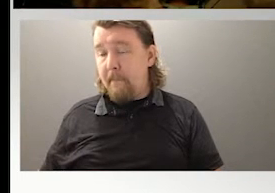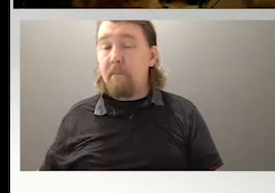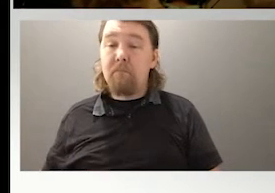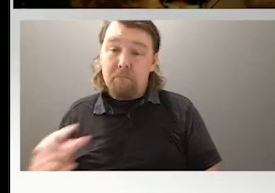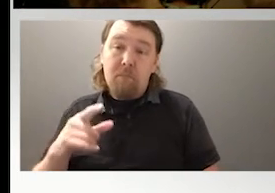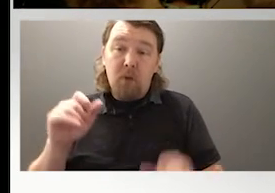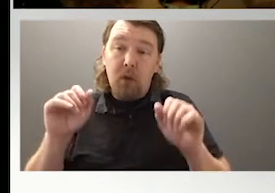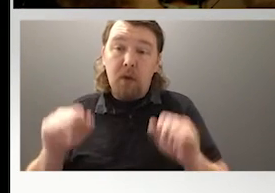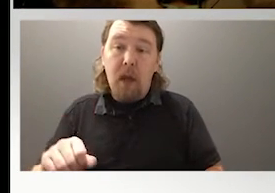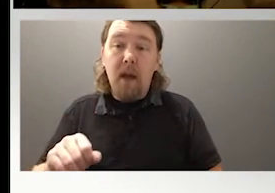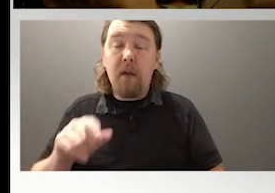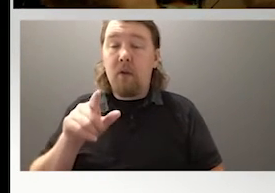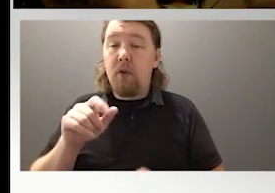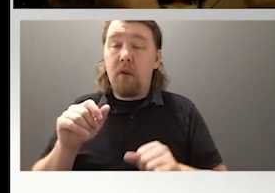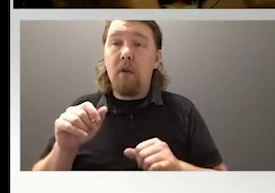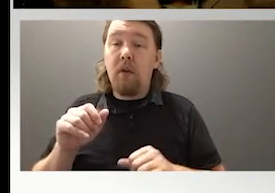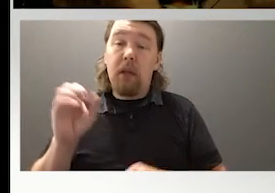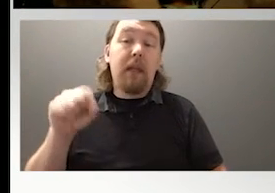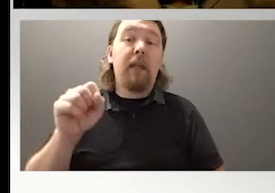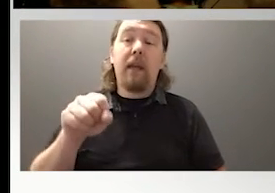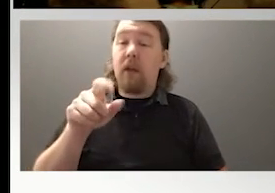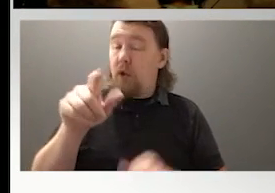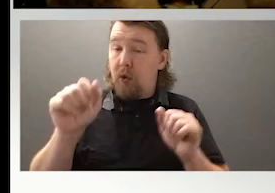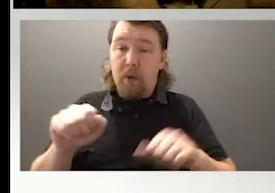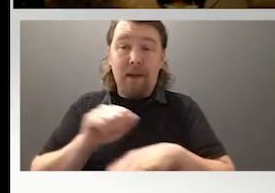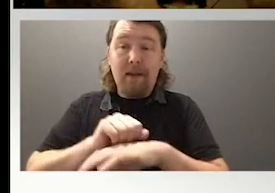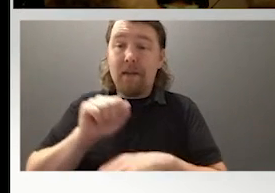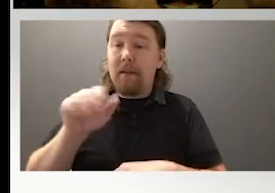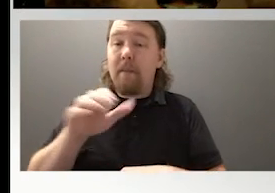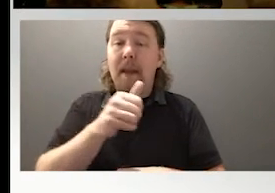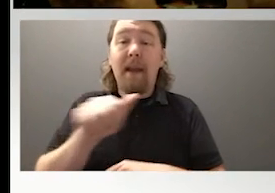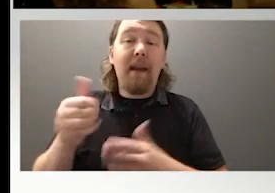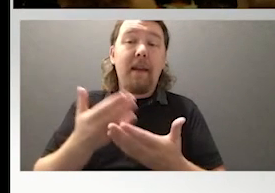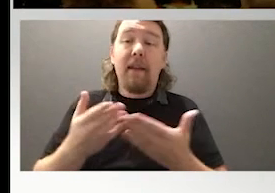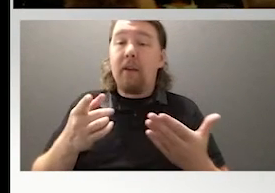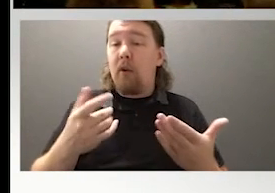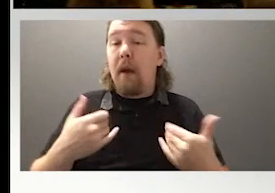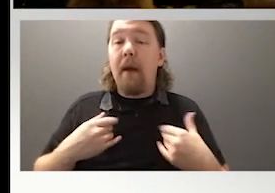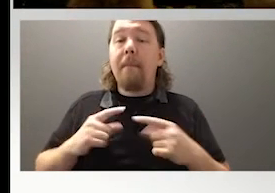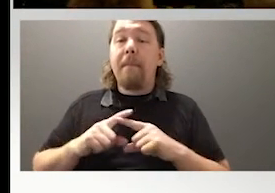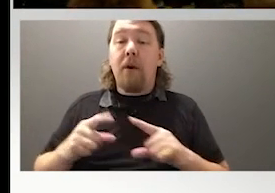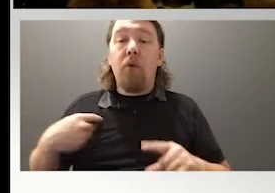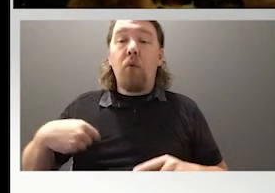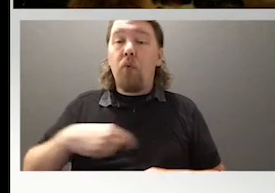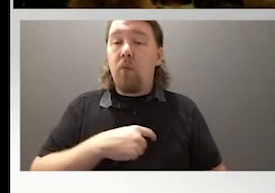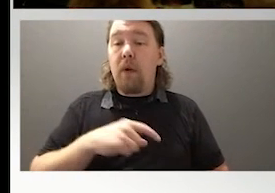You can submit, yeah, you can submit anything you have. However, we need